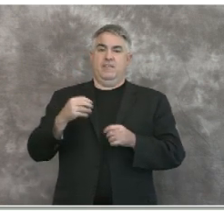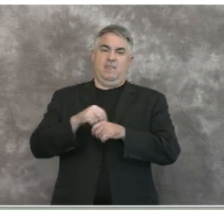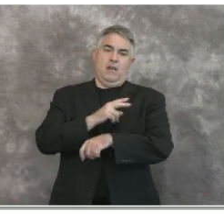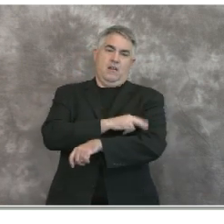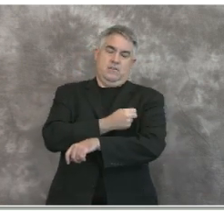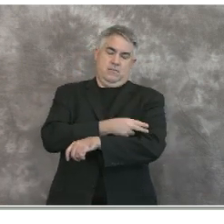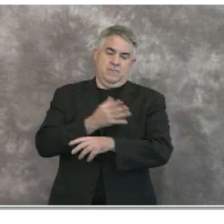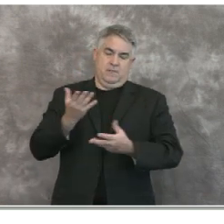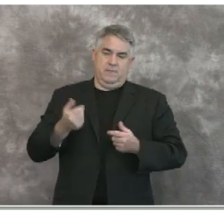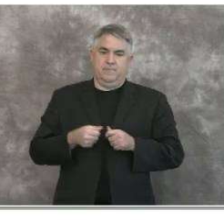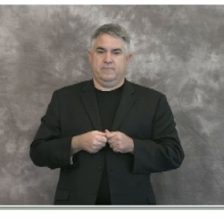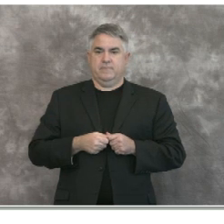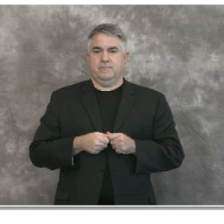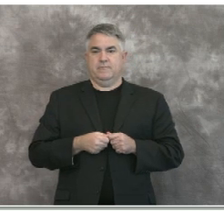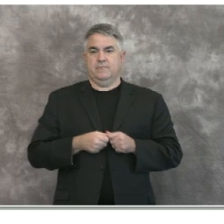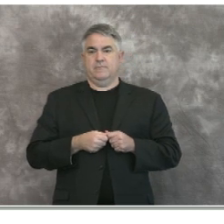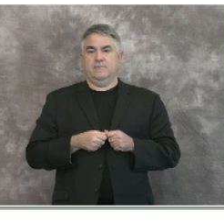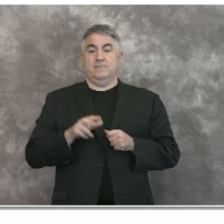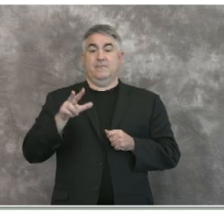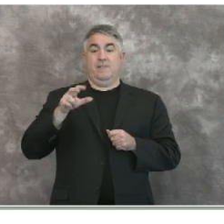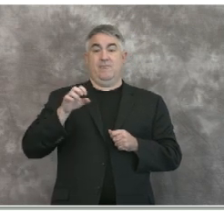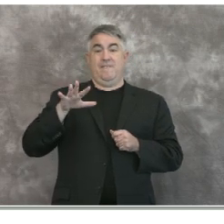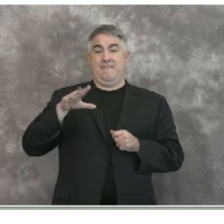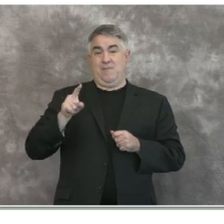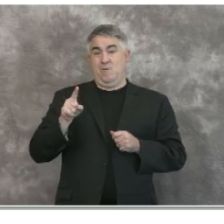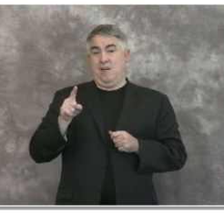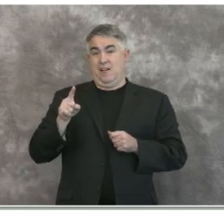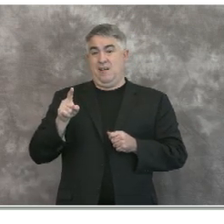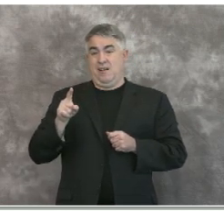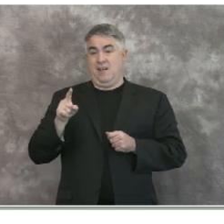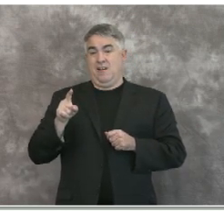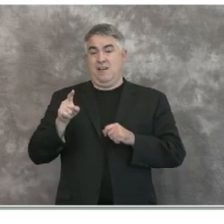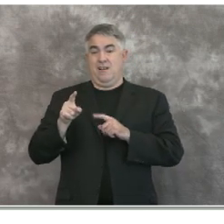and this includes 351